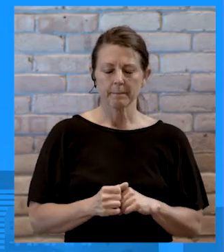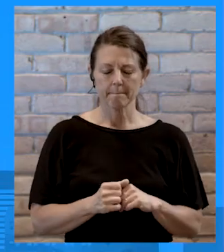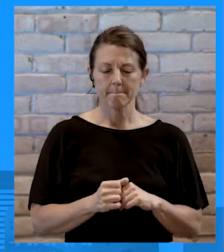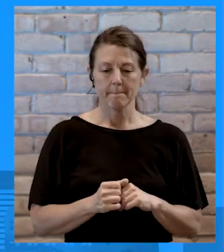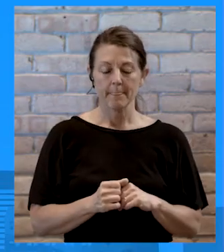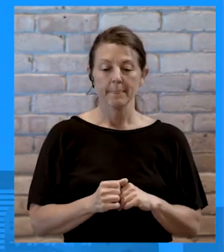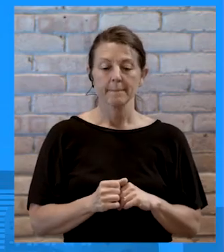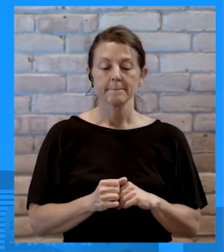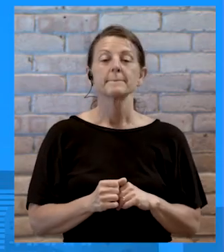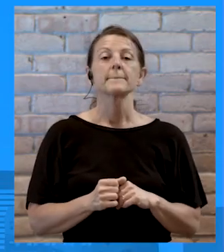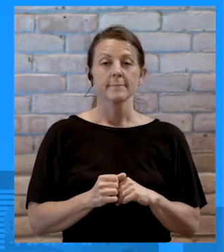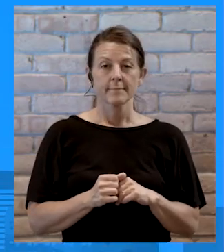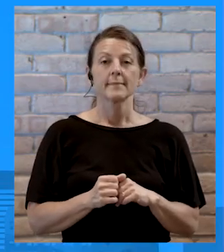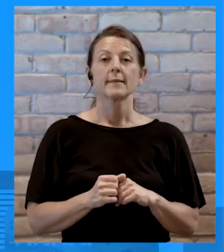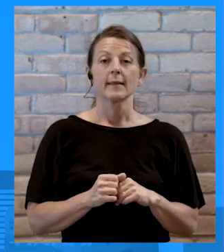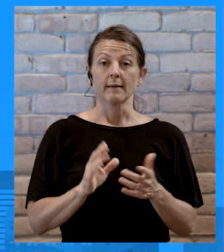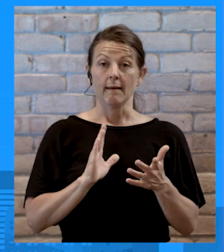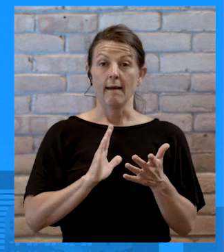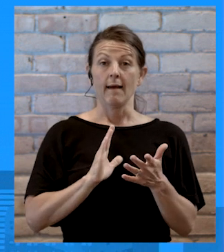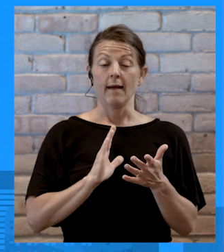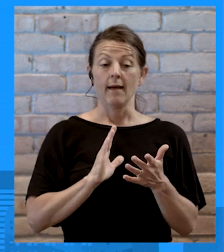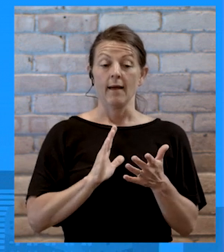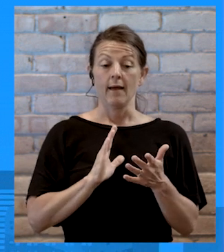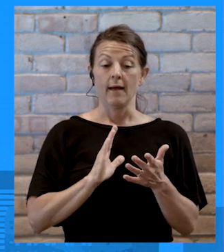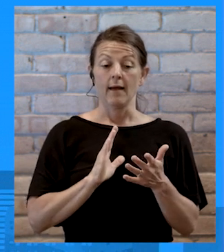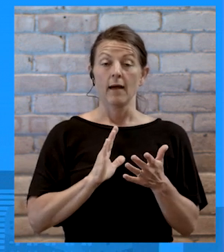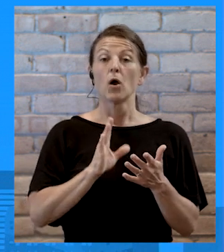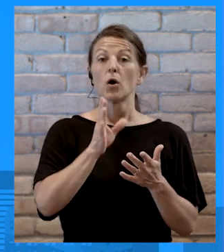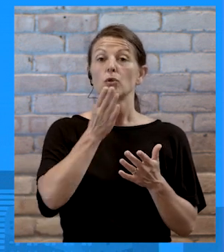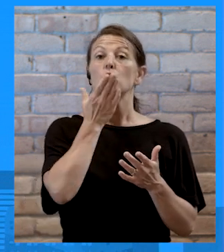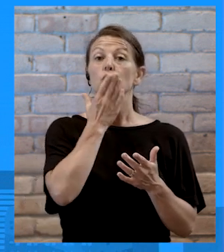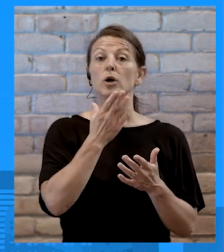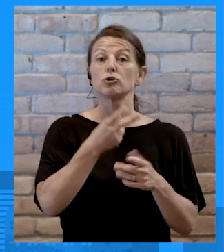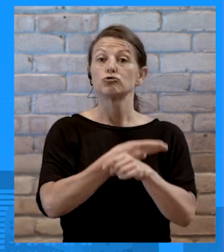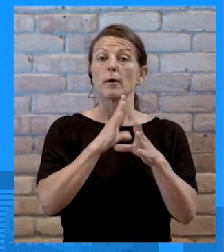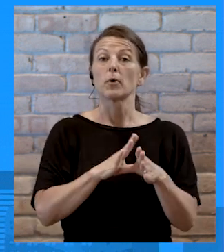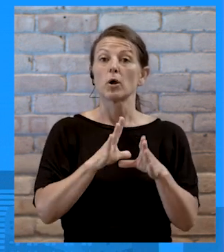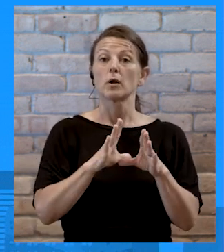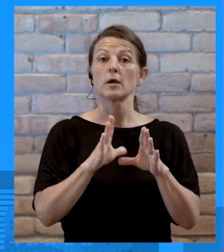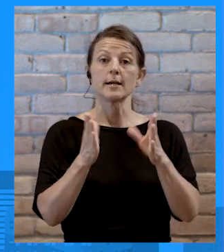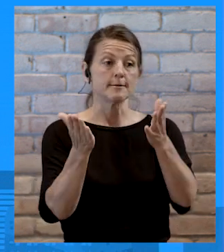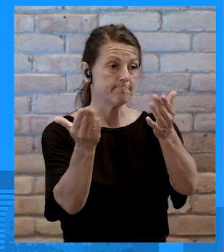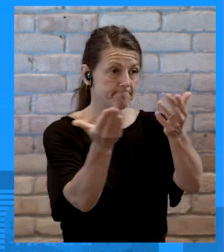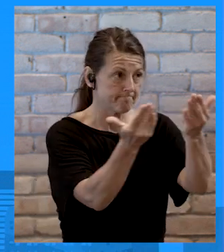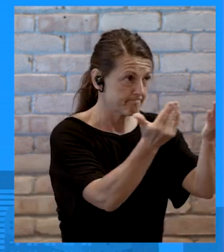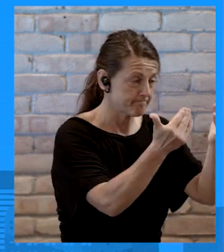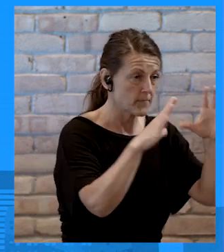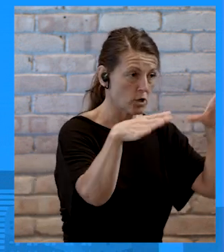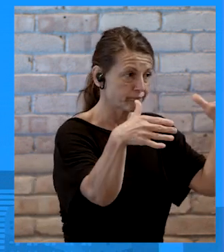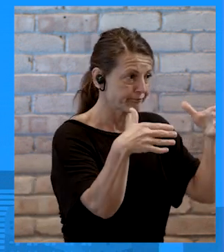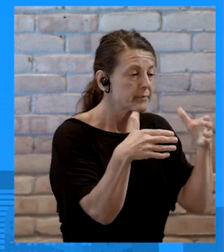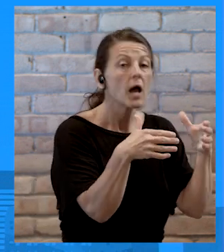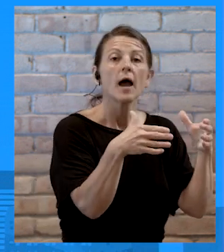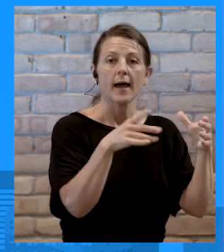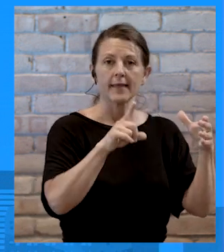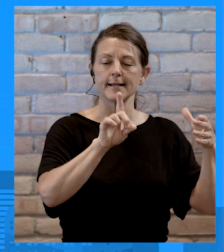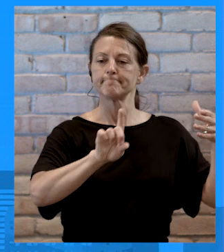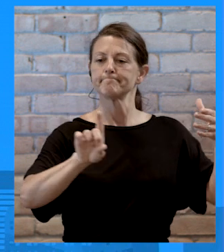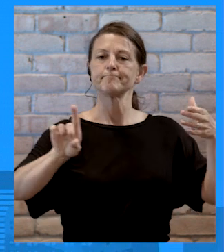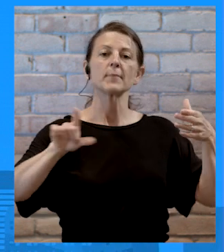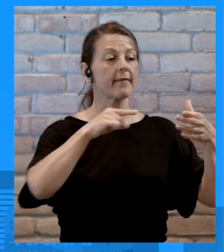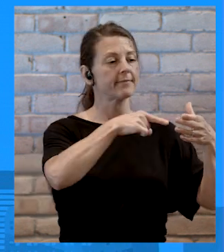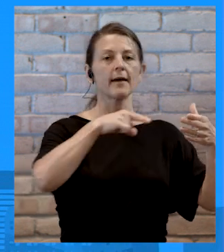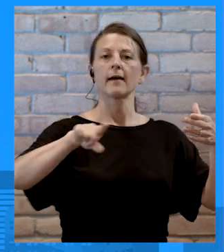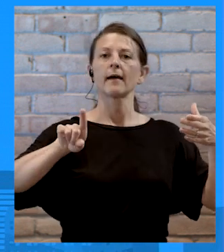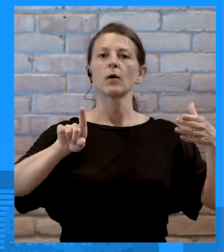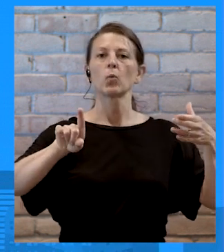After he has gathered his own flock, talking about the good shepherd Jesus, he walks ahead of them and they follow him because